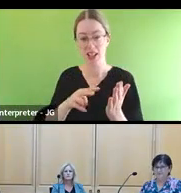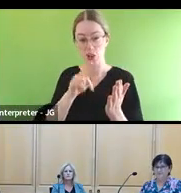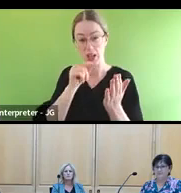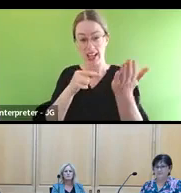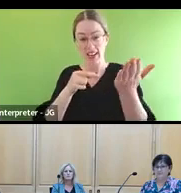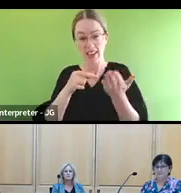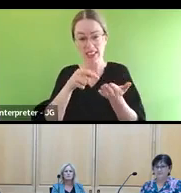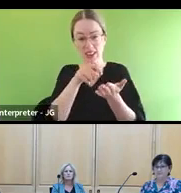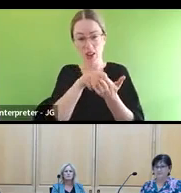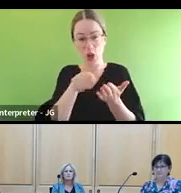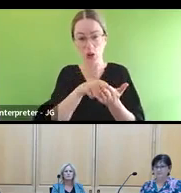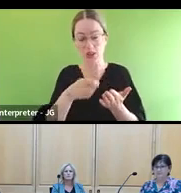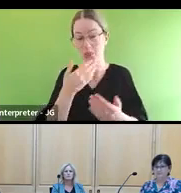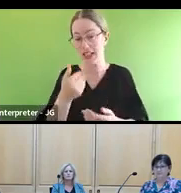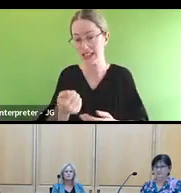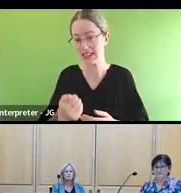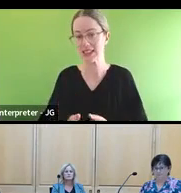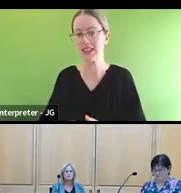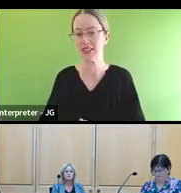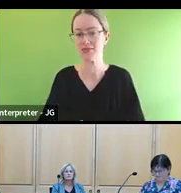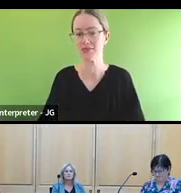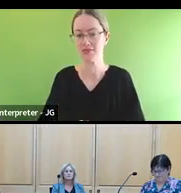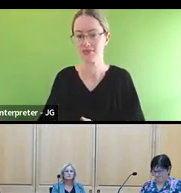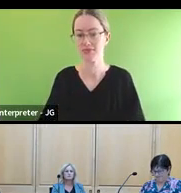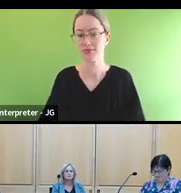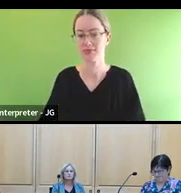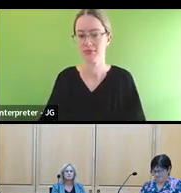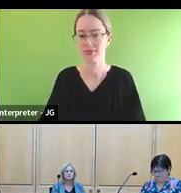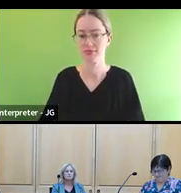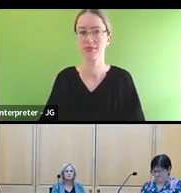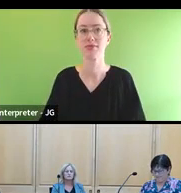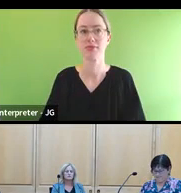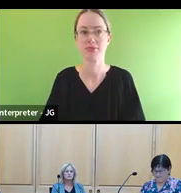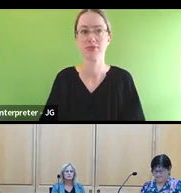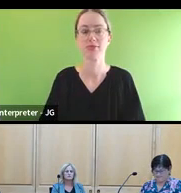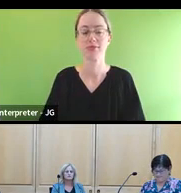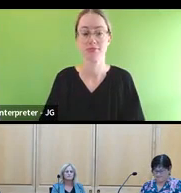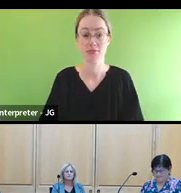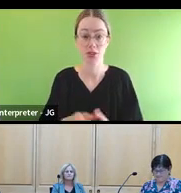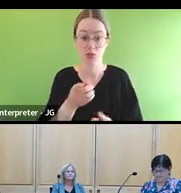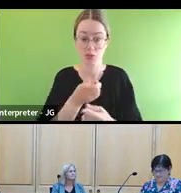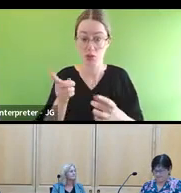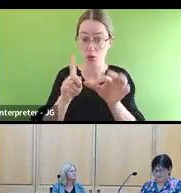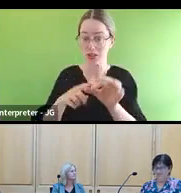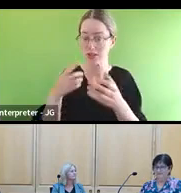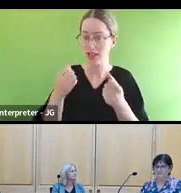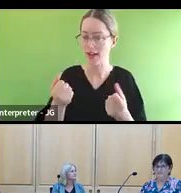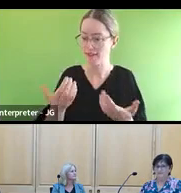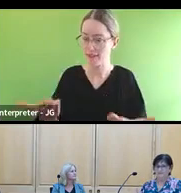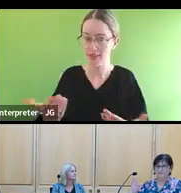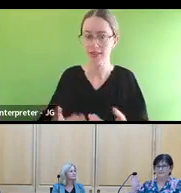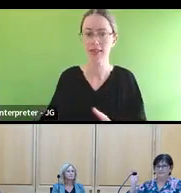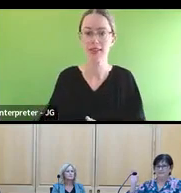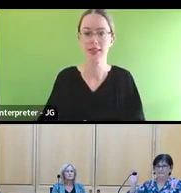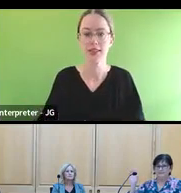notes, that would be great. Members, do you have questions?